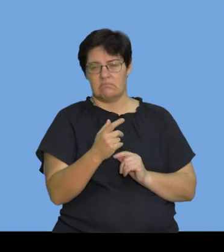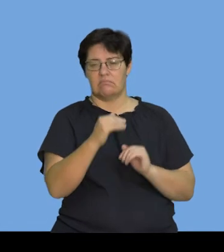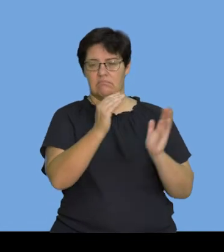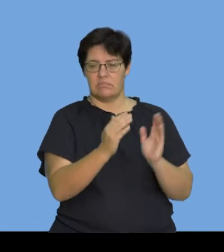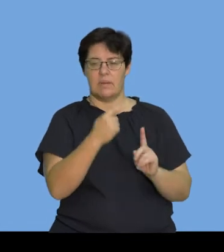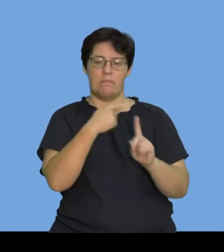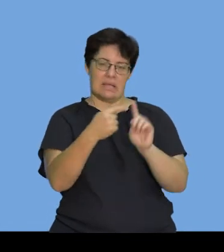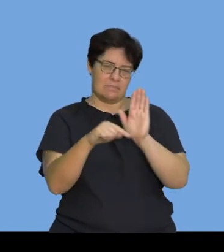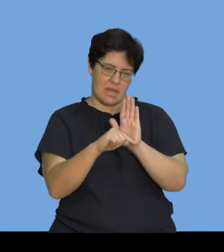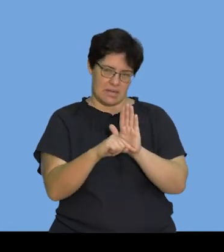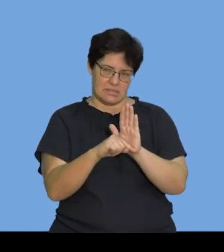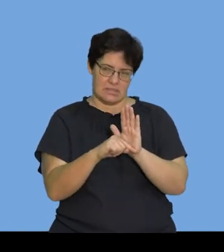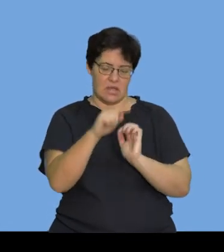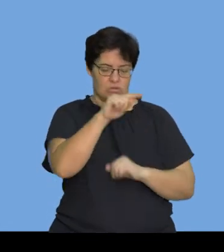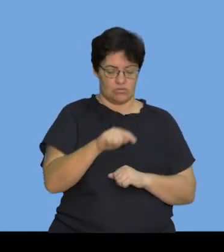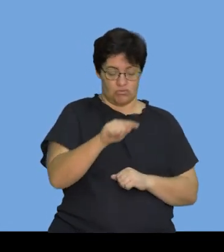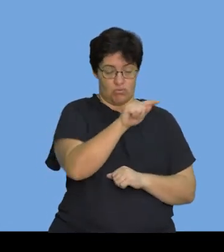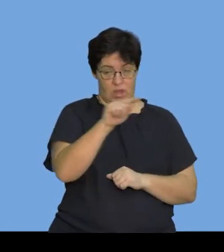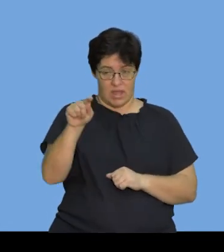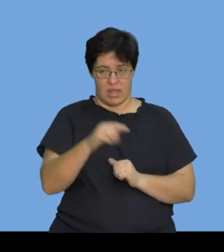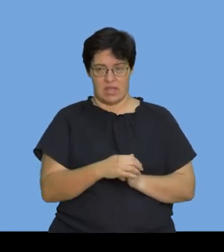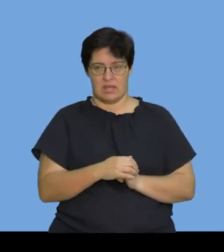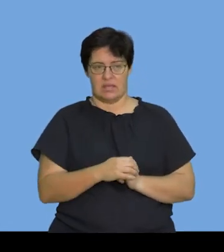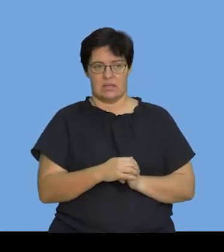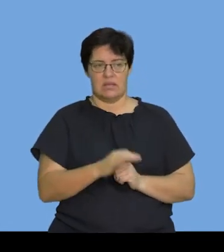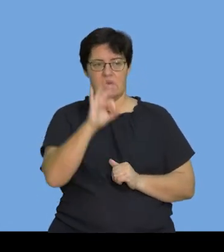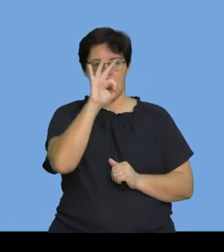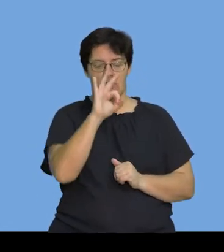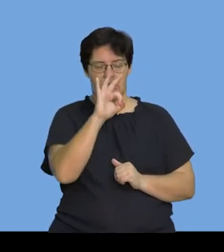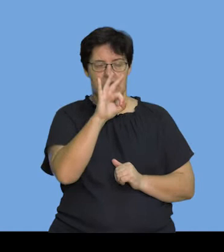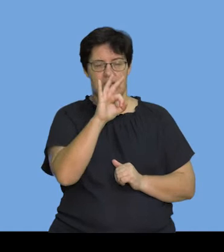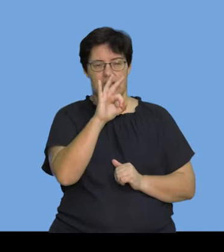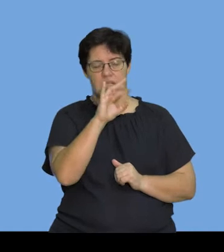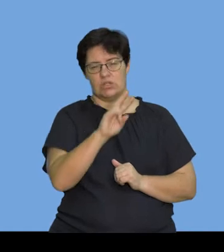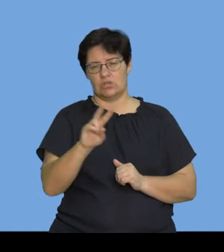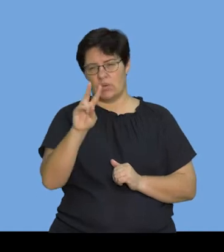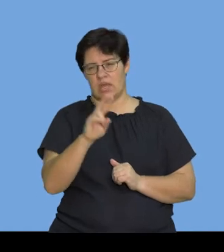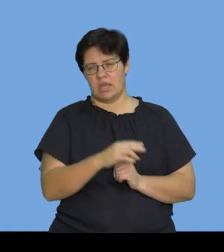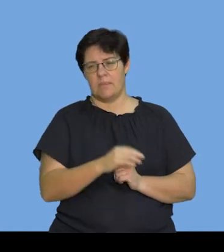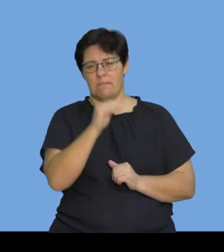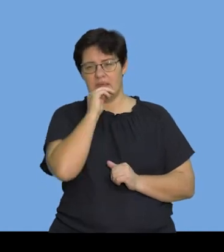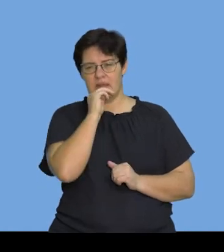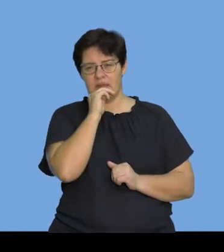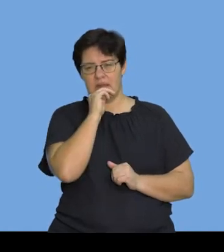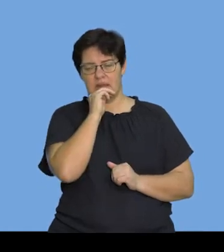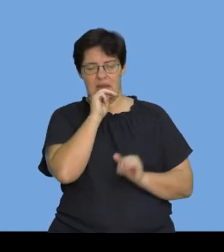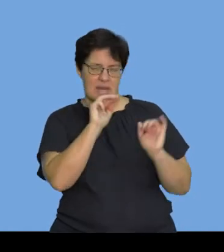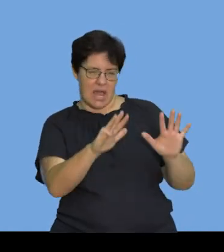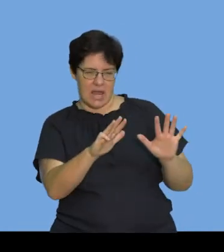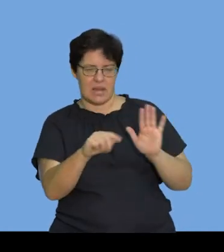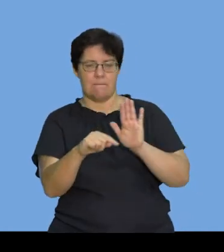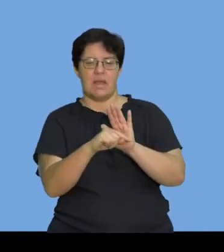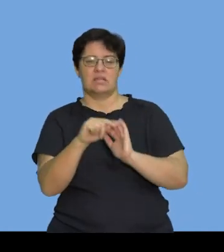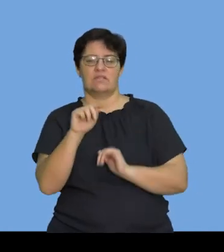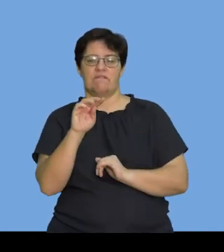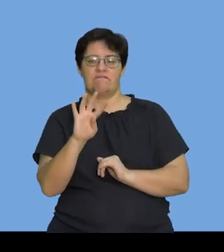minus the square root of -3 squared will be then 9, minus 4 into